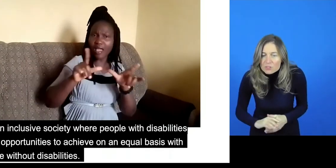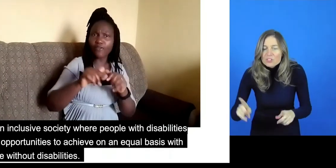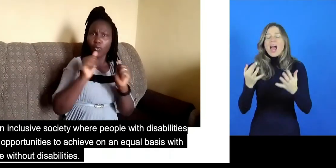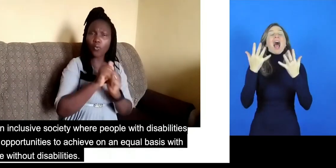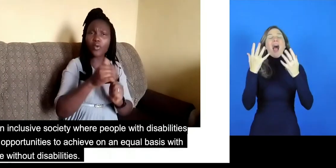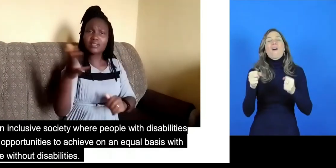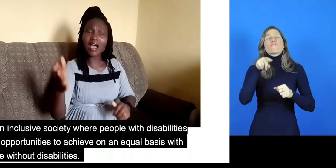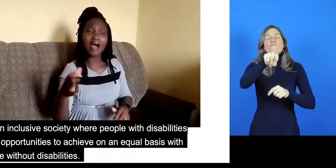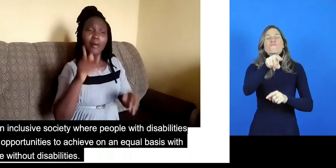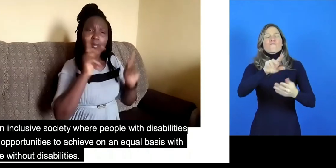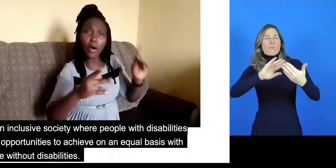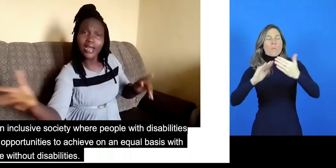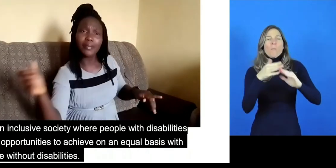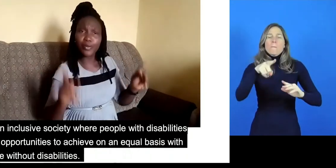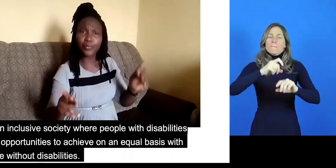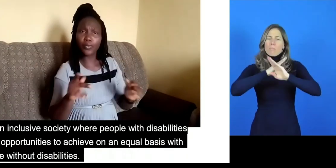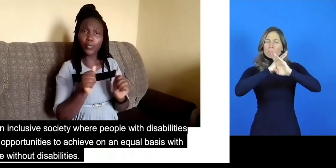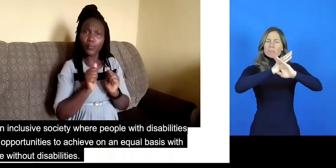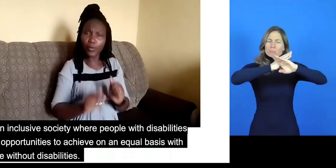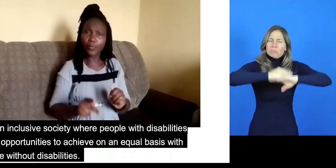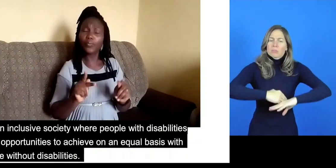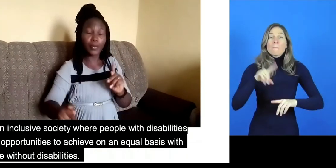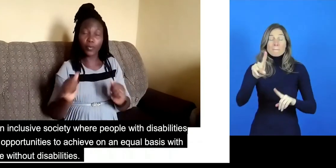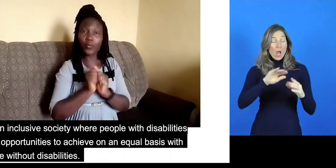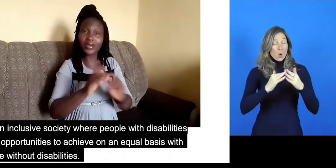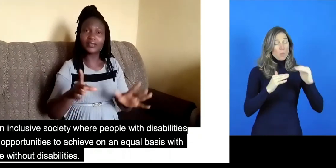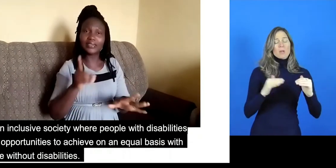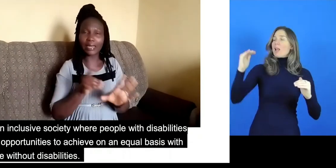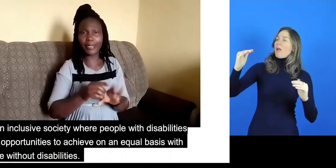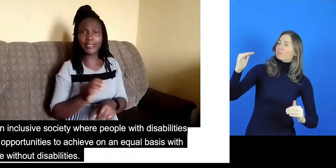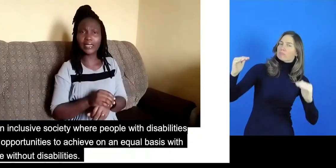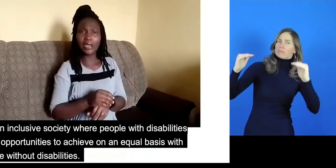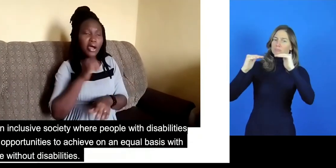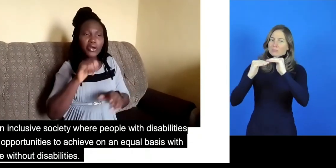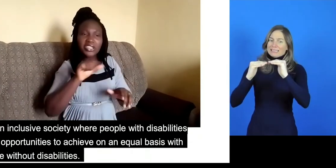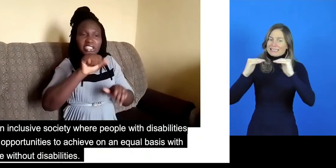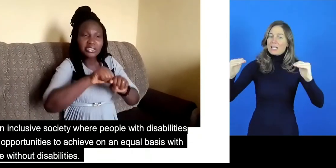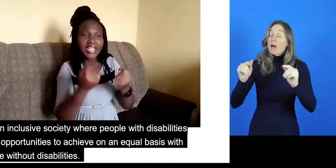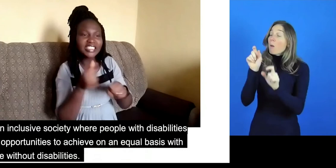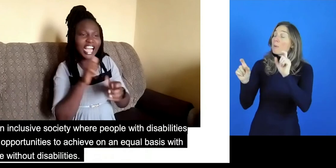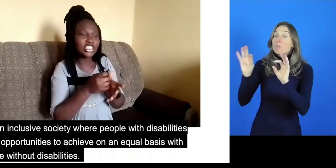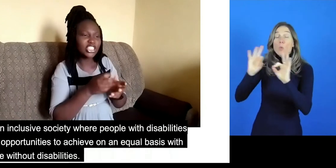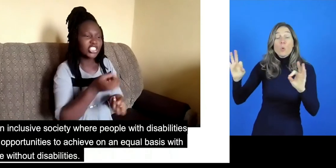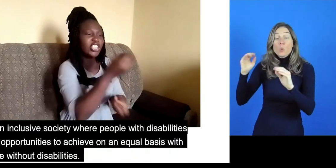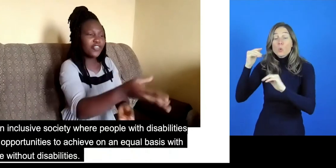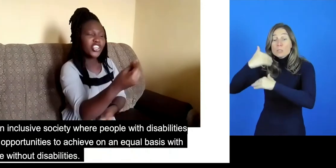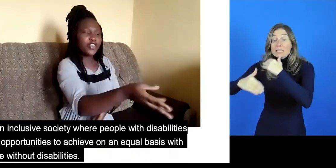same level with their other people without disability. Not a society